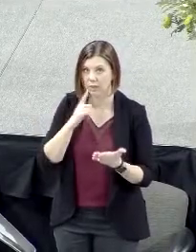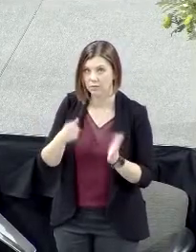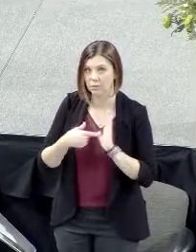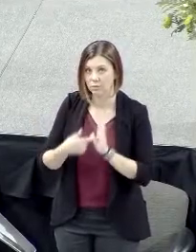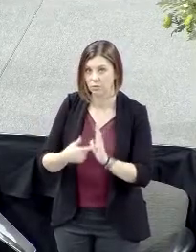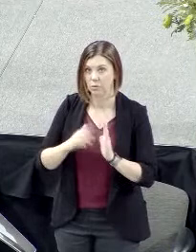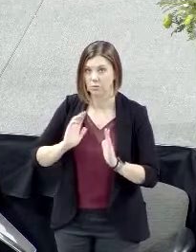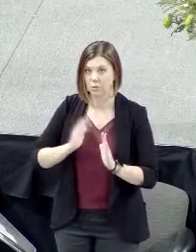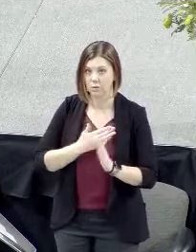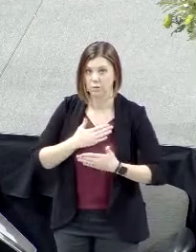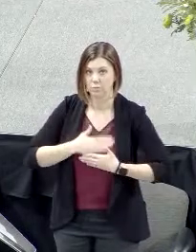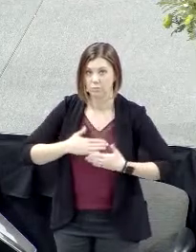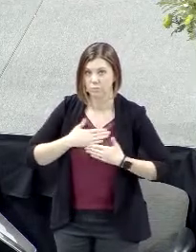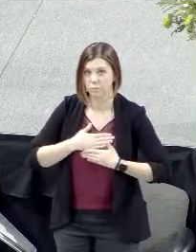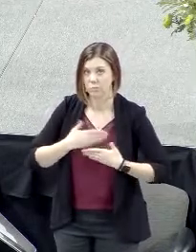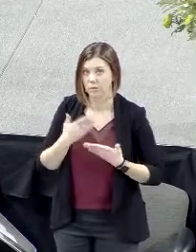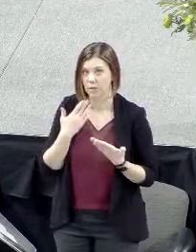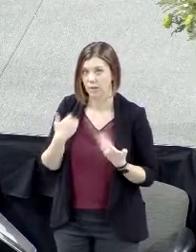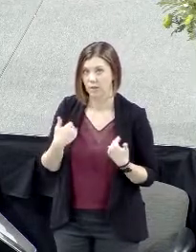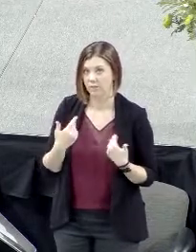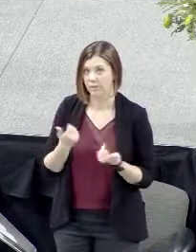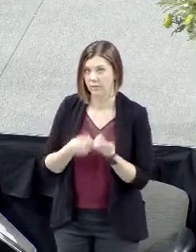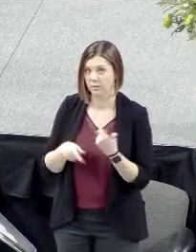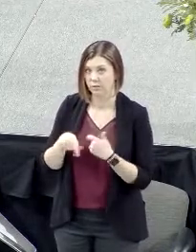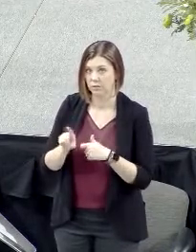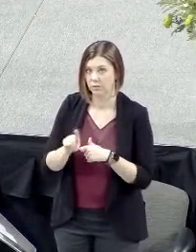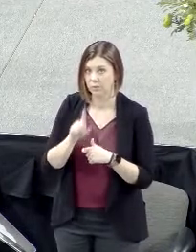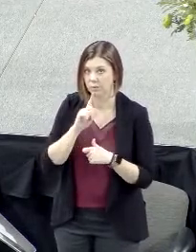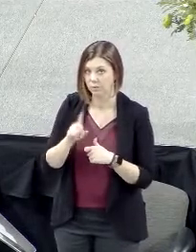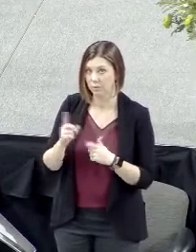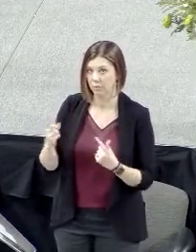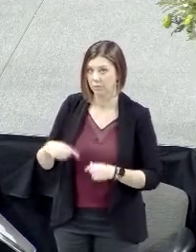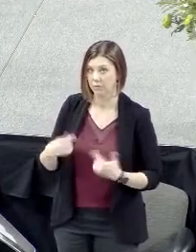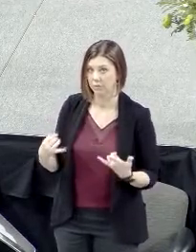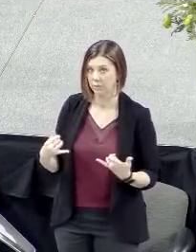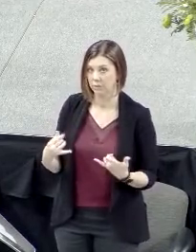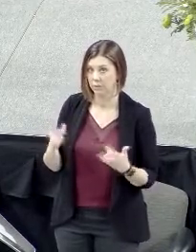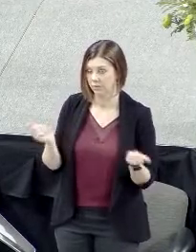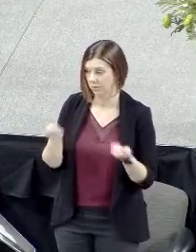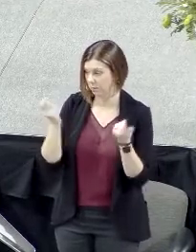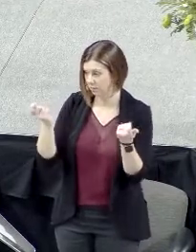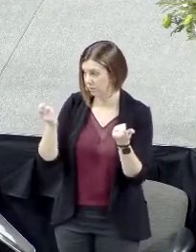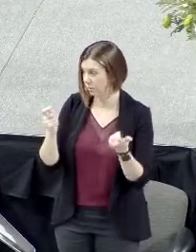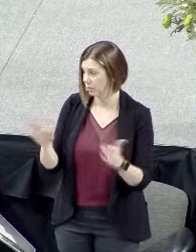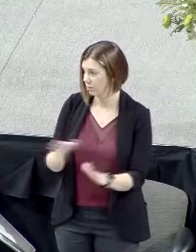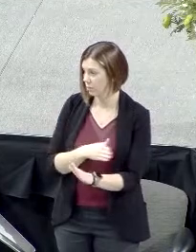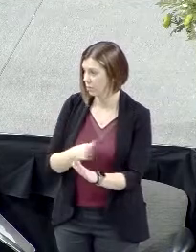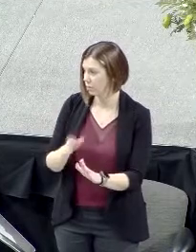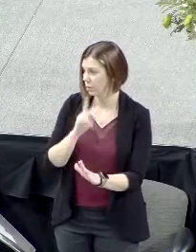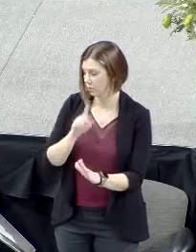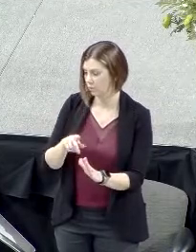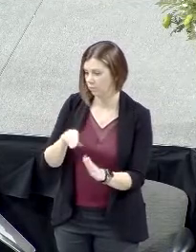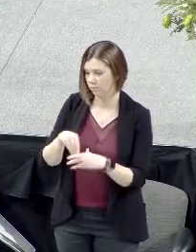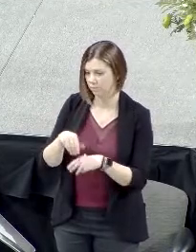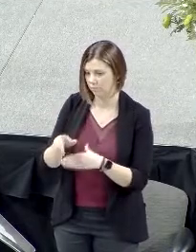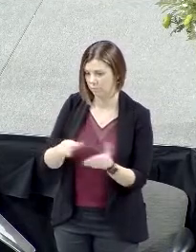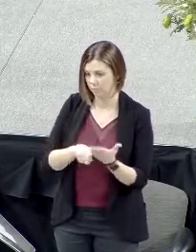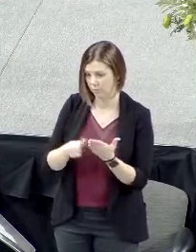pleasure at having each of you in attendance at today's ceremony. The music and lyrics are in your